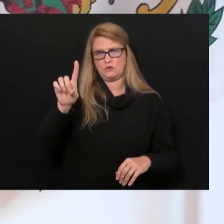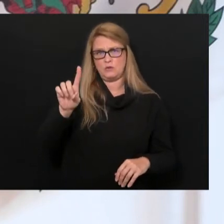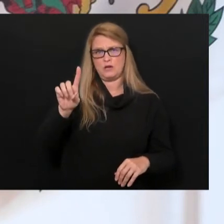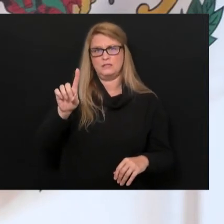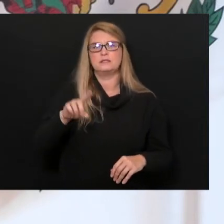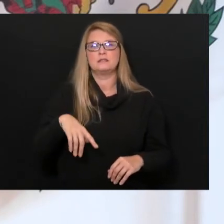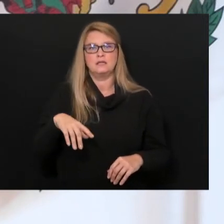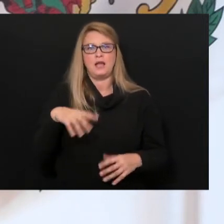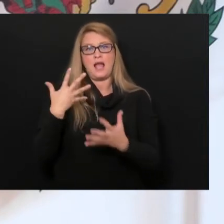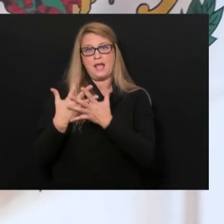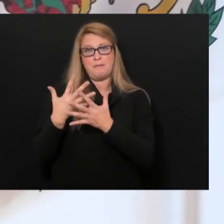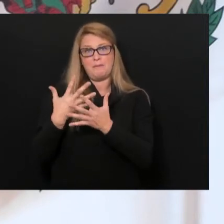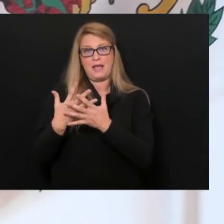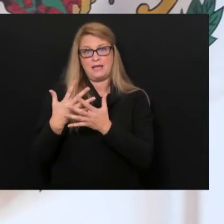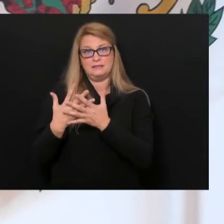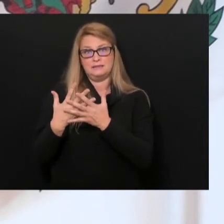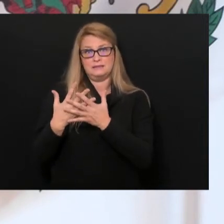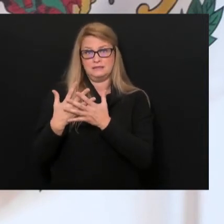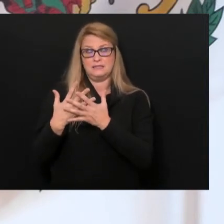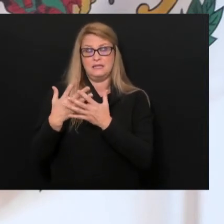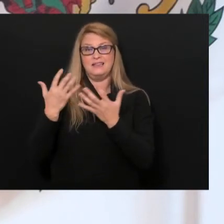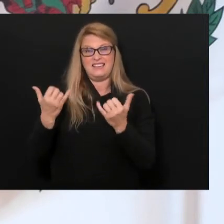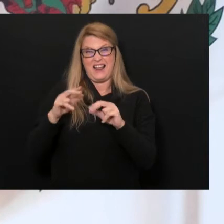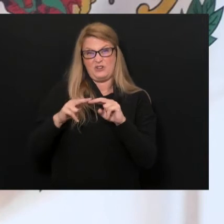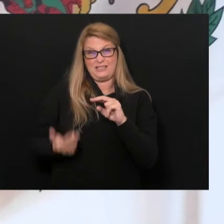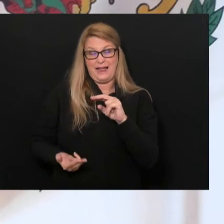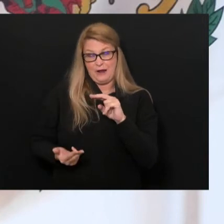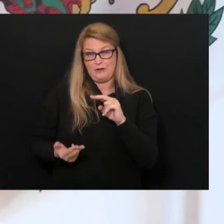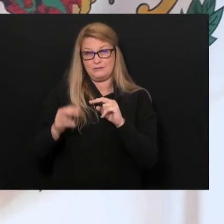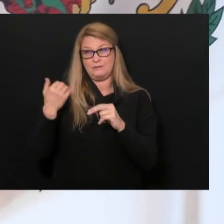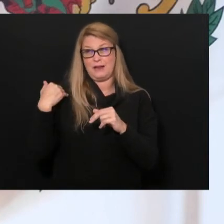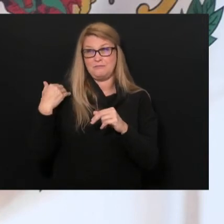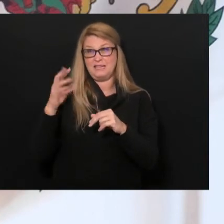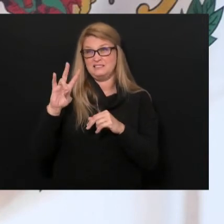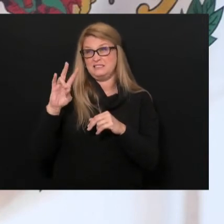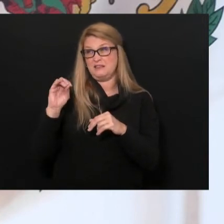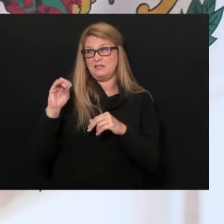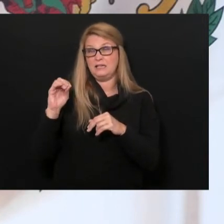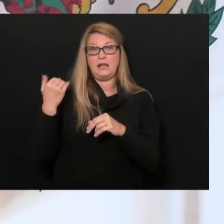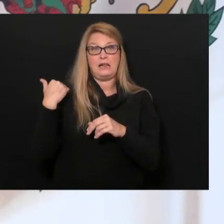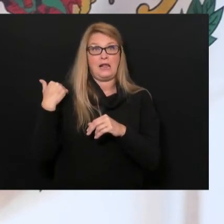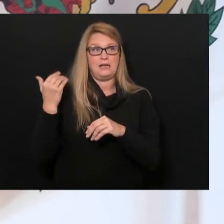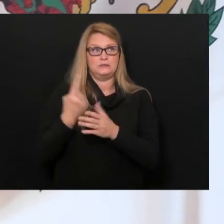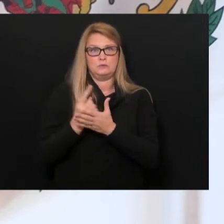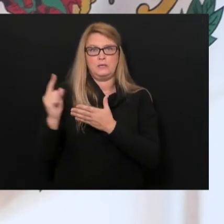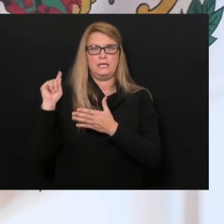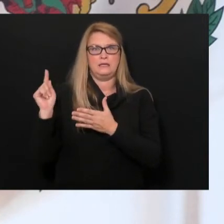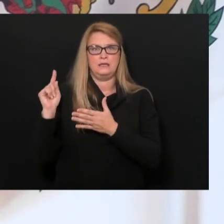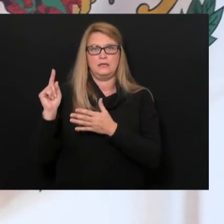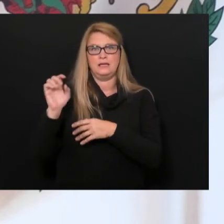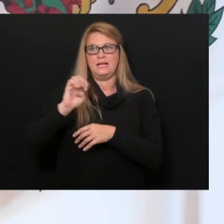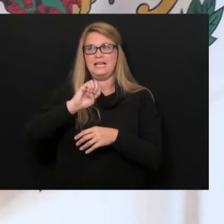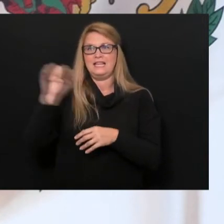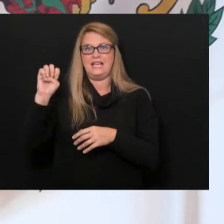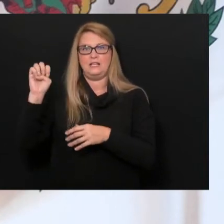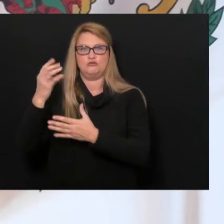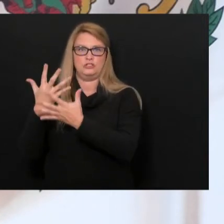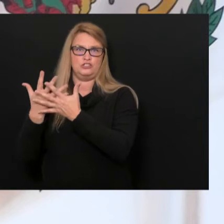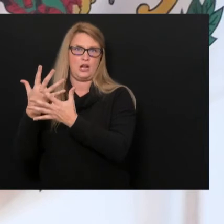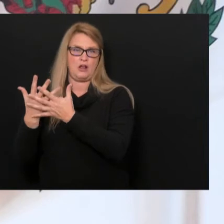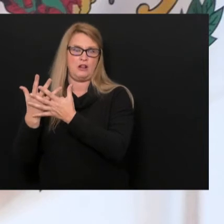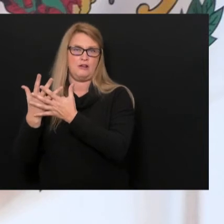now in our corrections. That's down by more than 70 from last week. The hot spot last week was been the Eastern Jail.